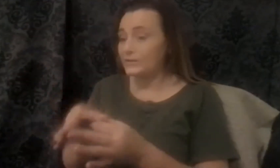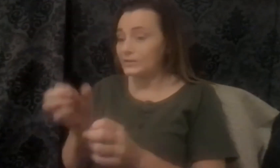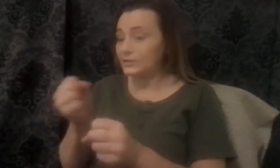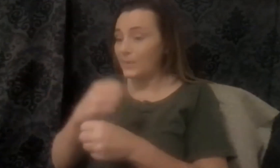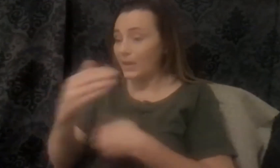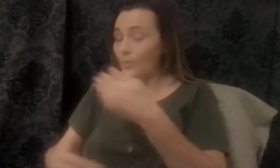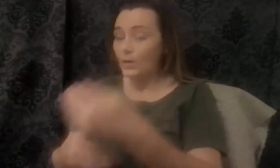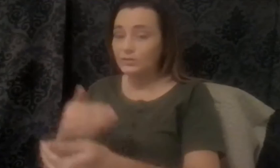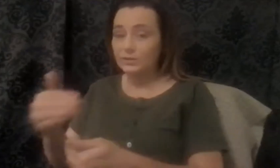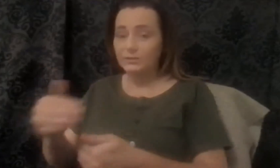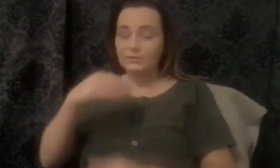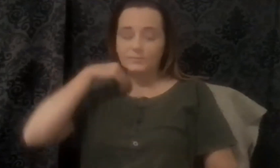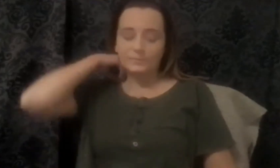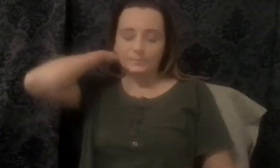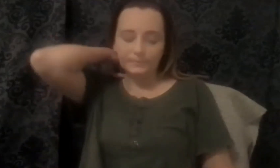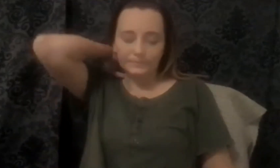All